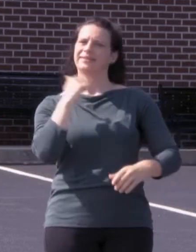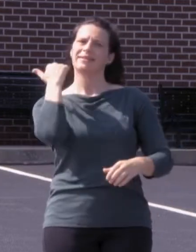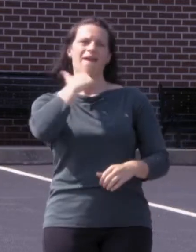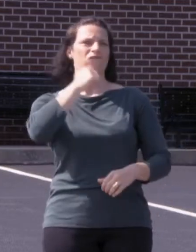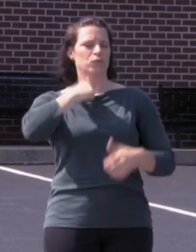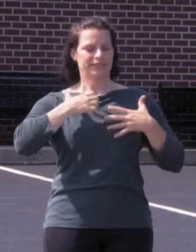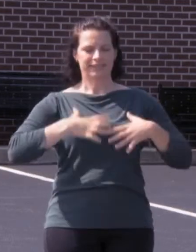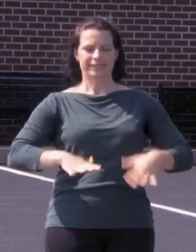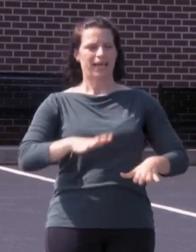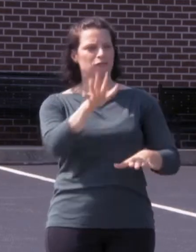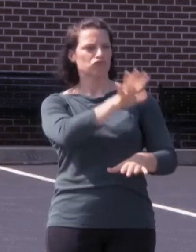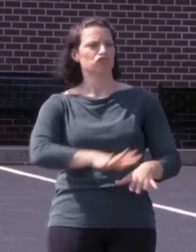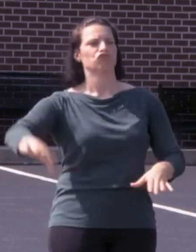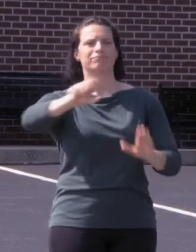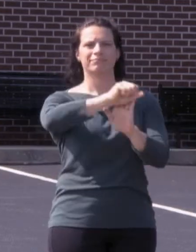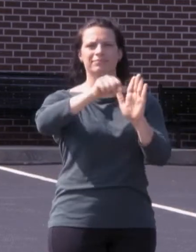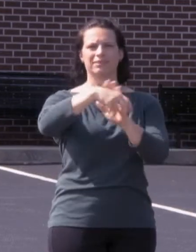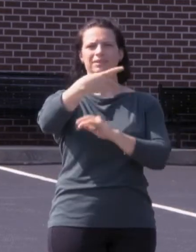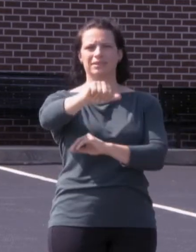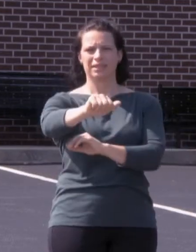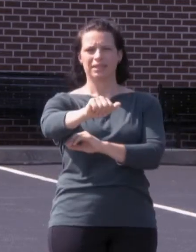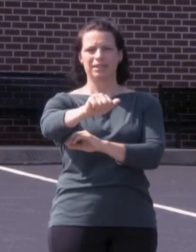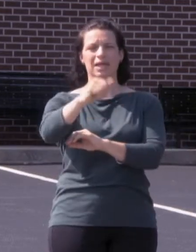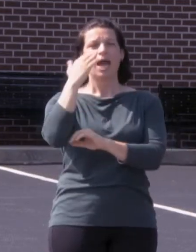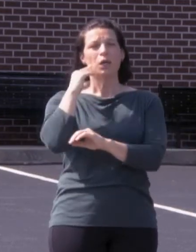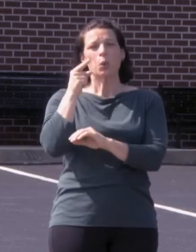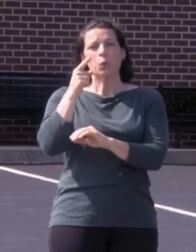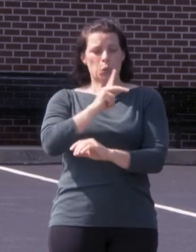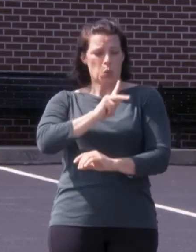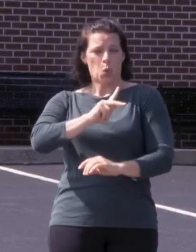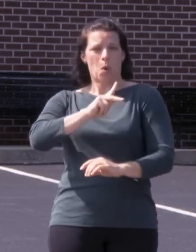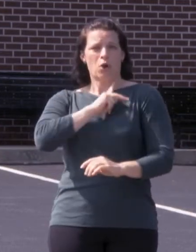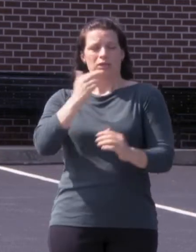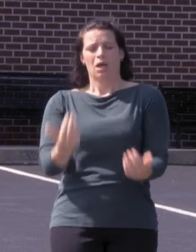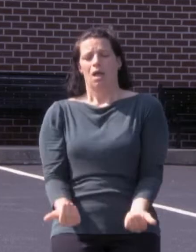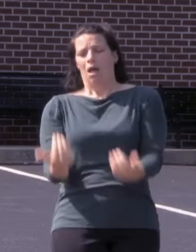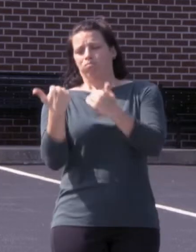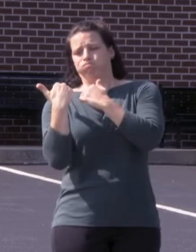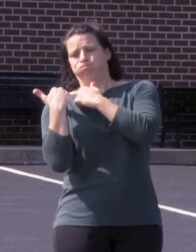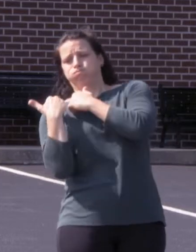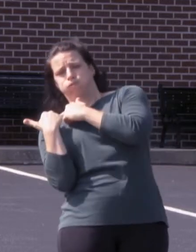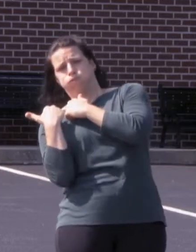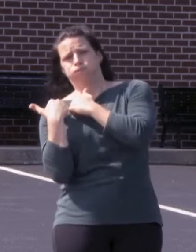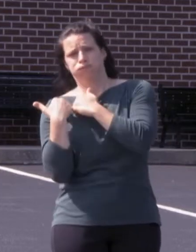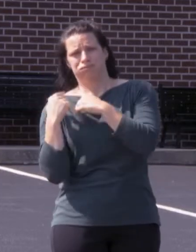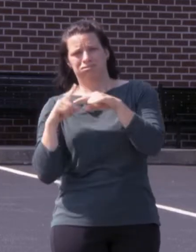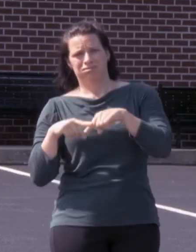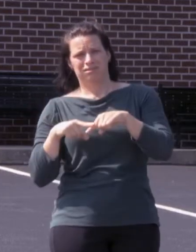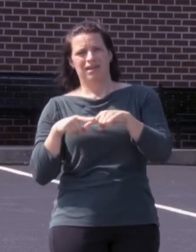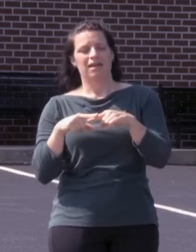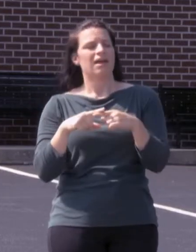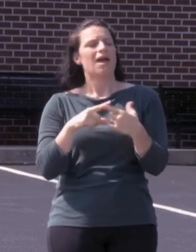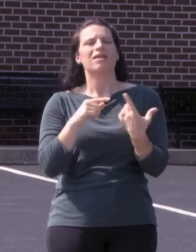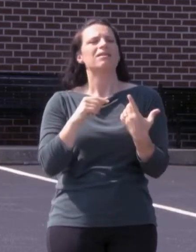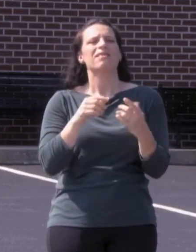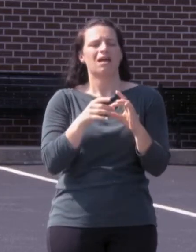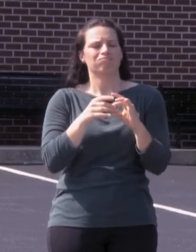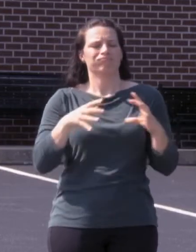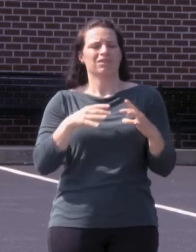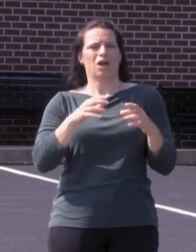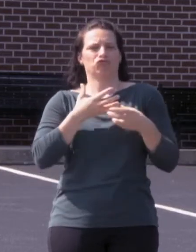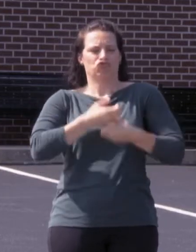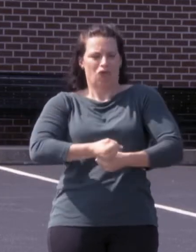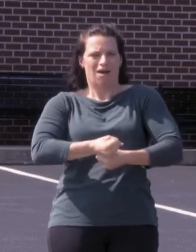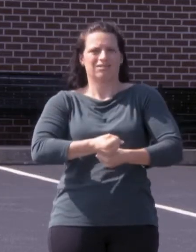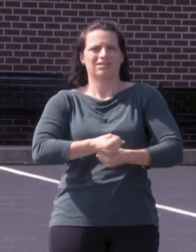across Pennsylvania. I know you personally shoulder the burden that a lack of trust in law enforcement and a